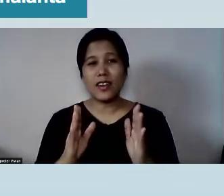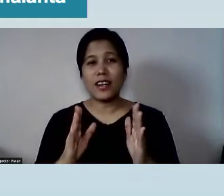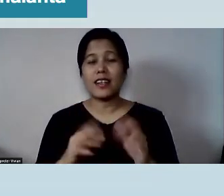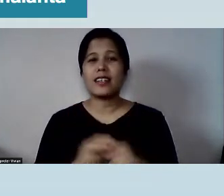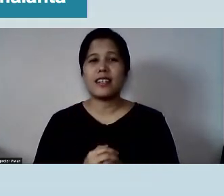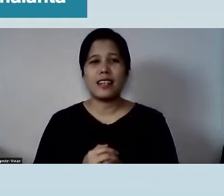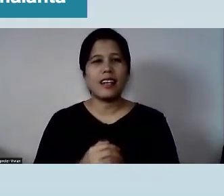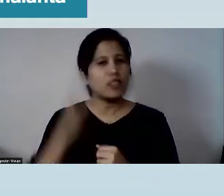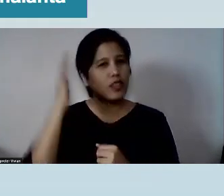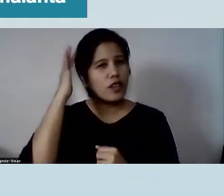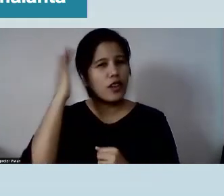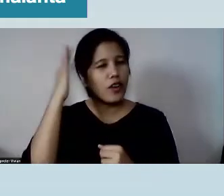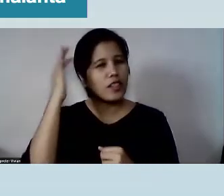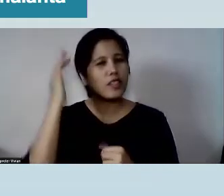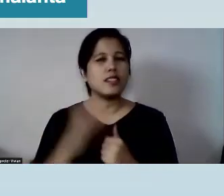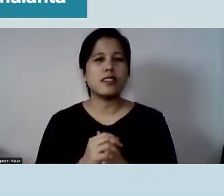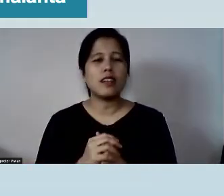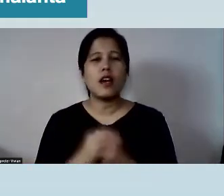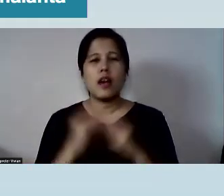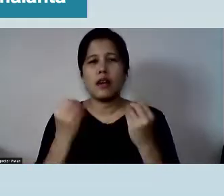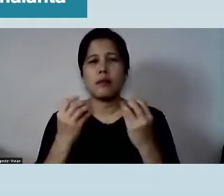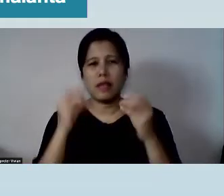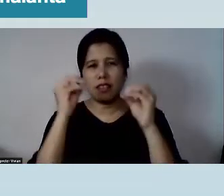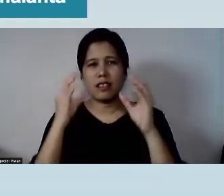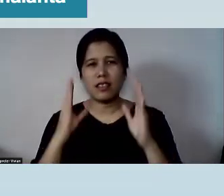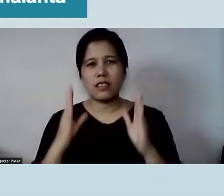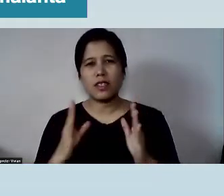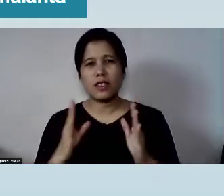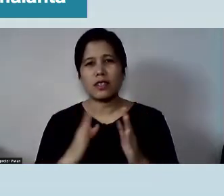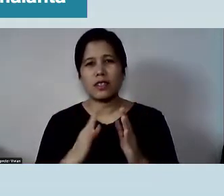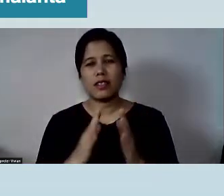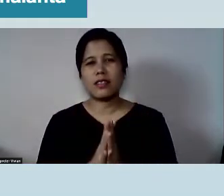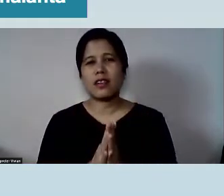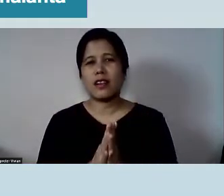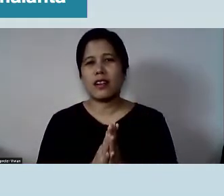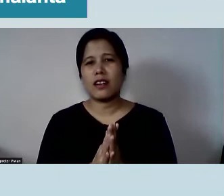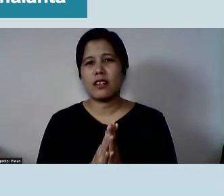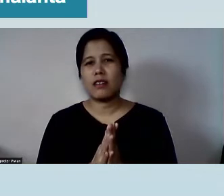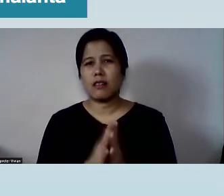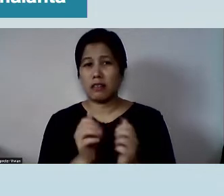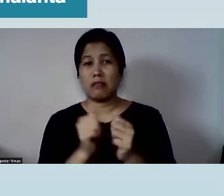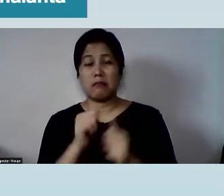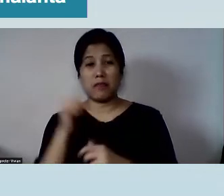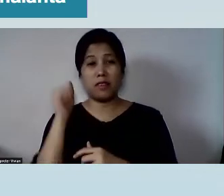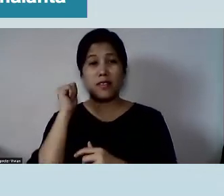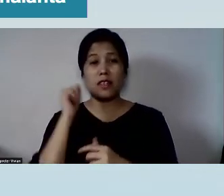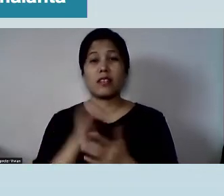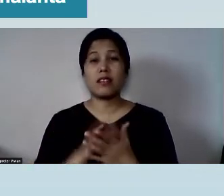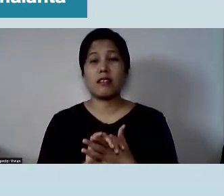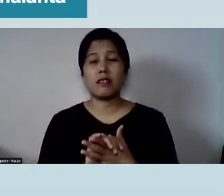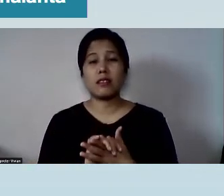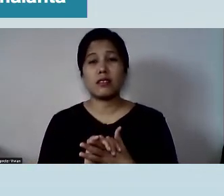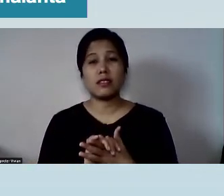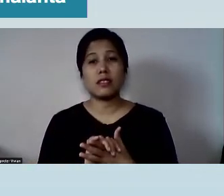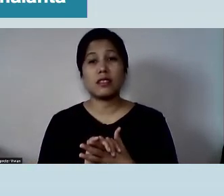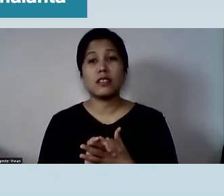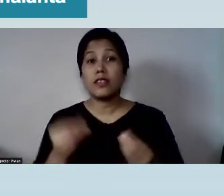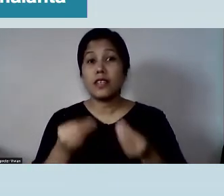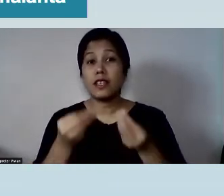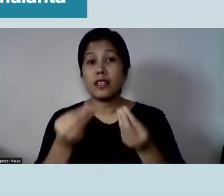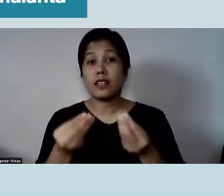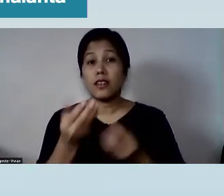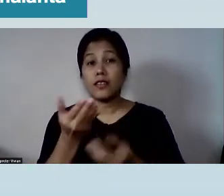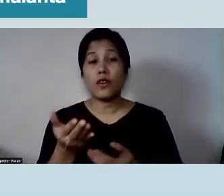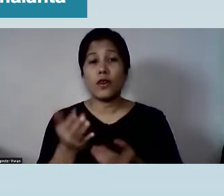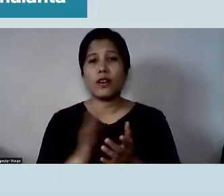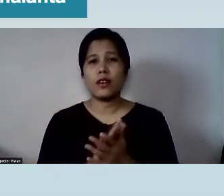neurologists. Many of the teachers would refrain from diagnosing, although they're the ones I will count on. That's why we give you a set